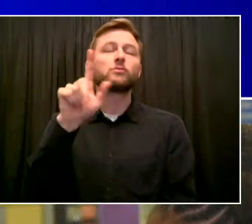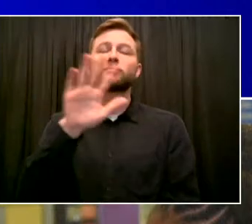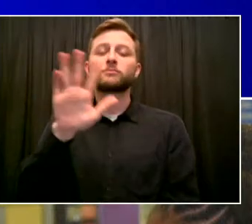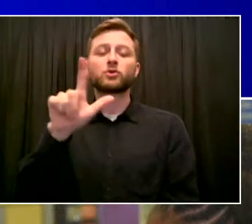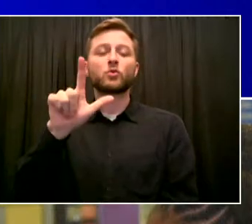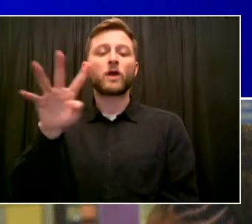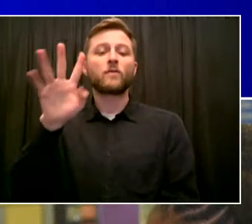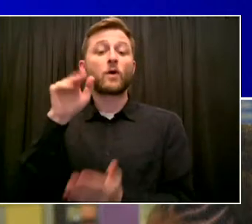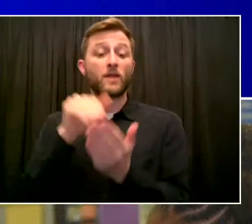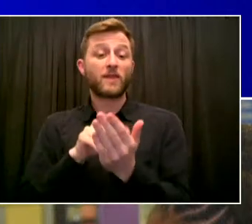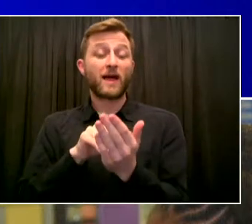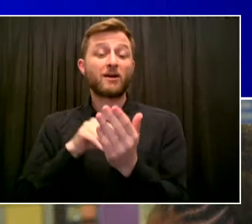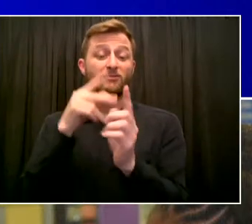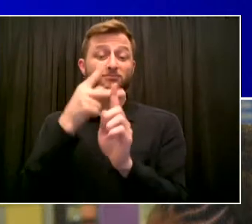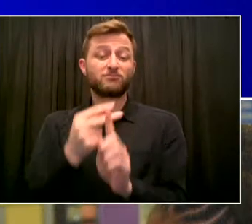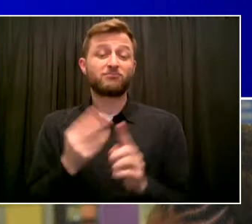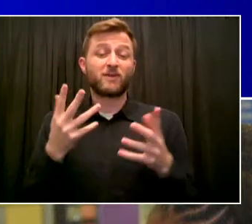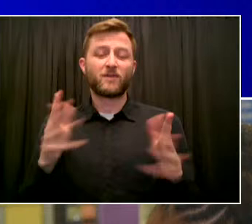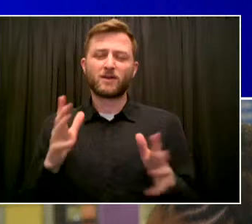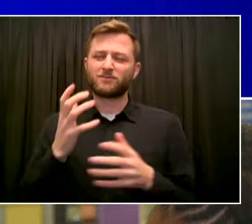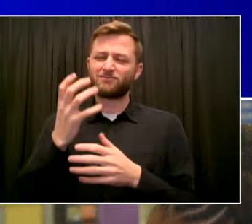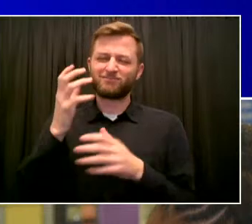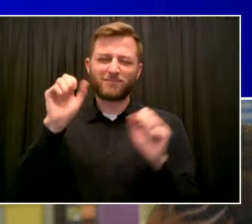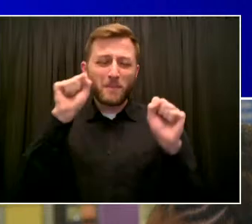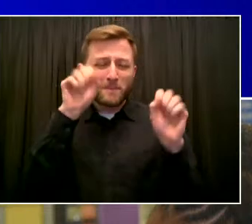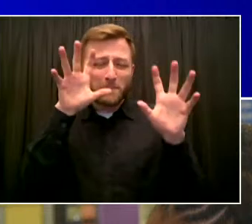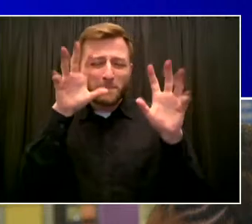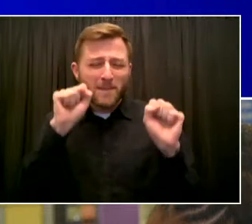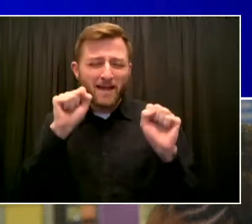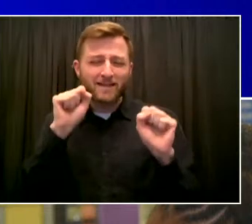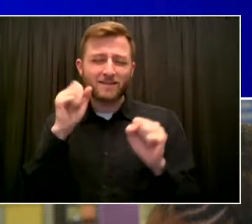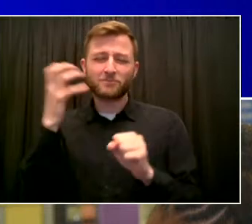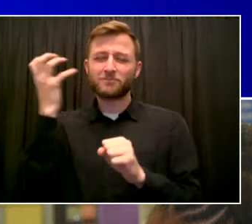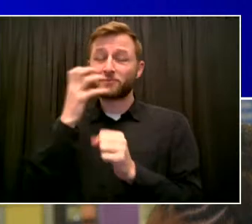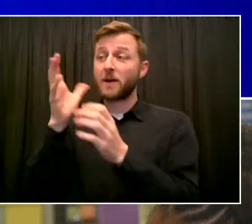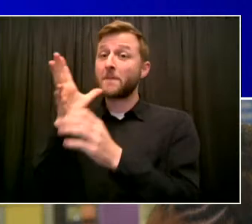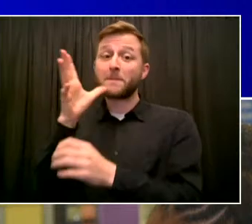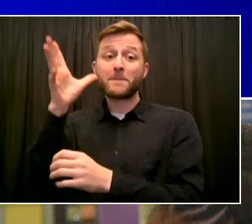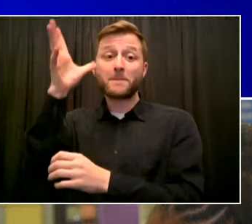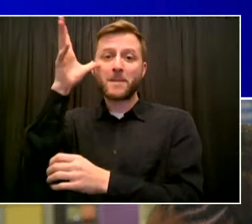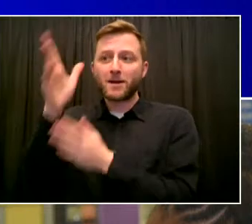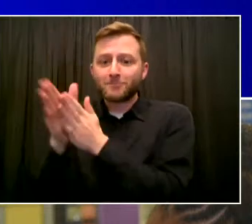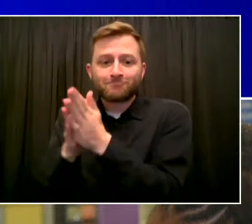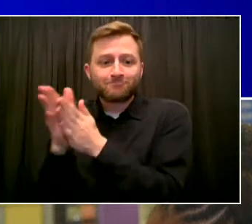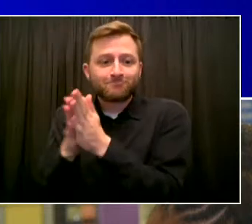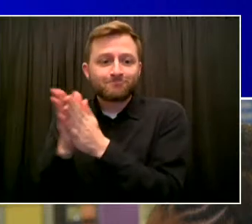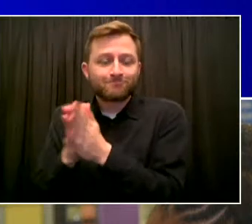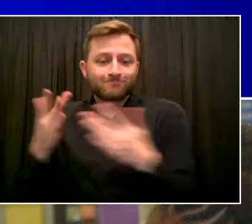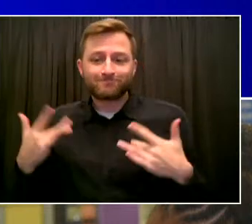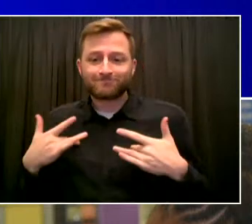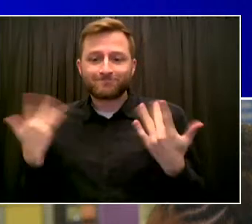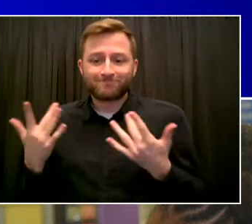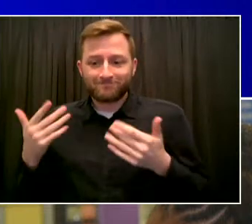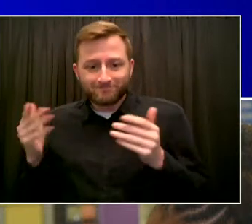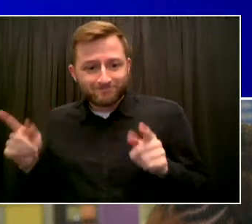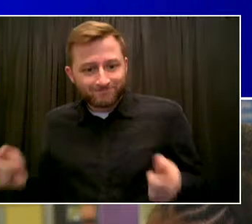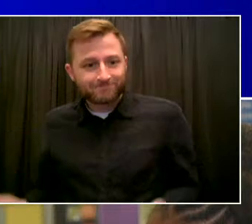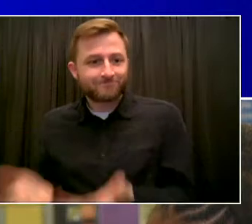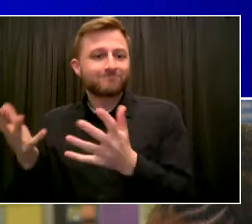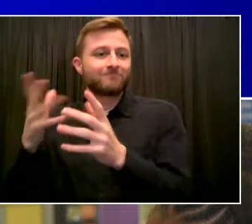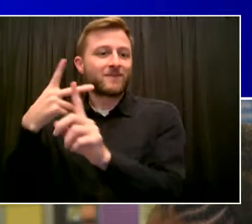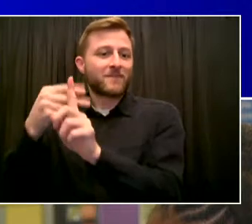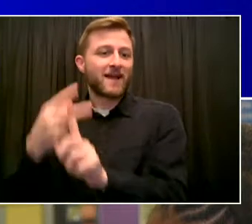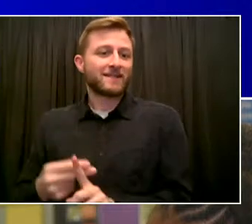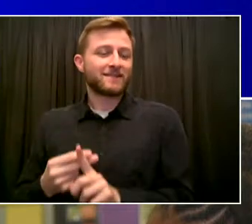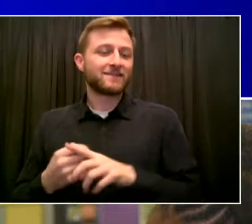we see that parents are coming out, getting their kids vaccinated. We expect this to grow a lot in the coming days. This is another way we